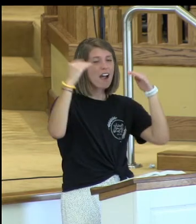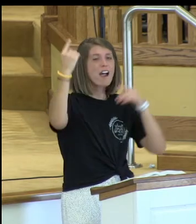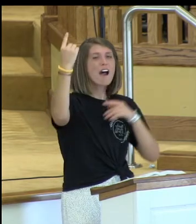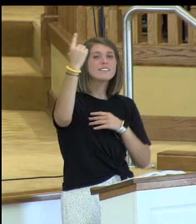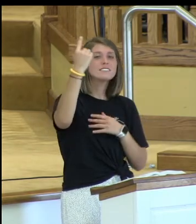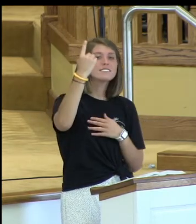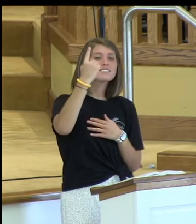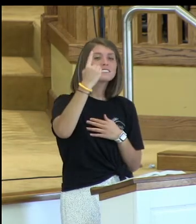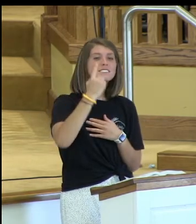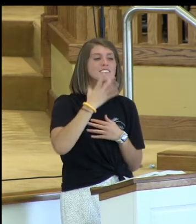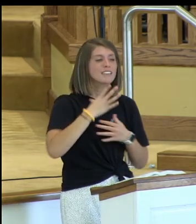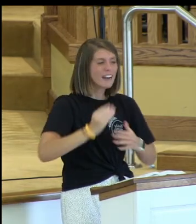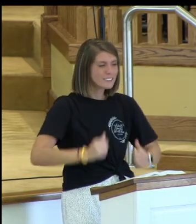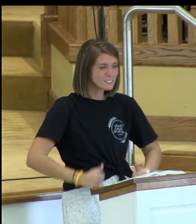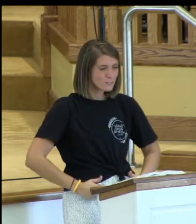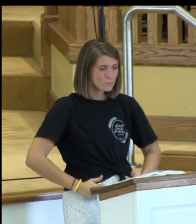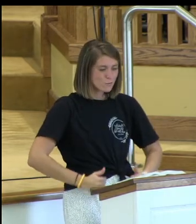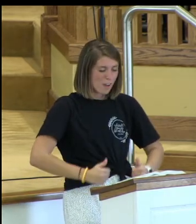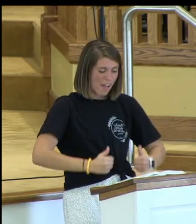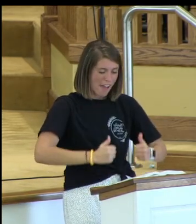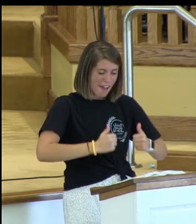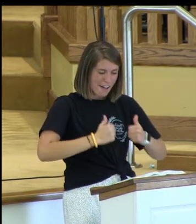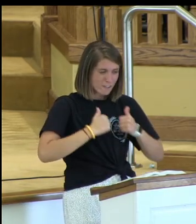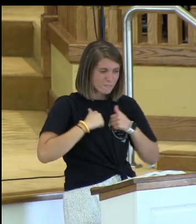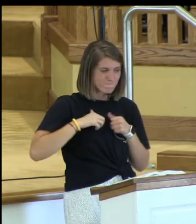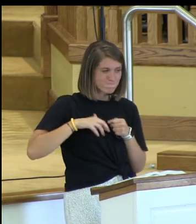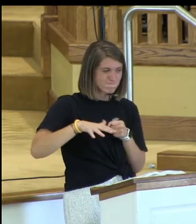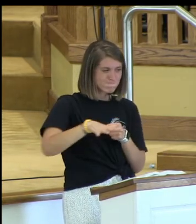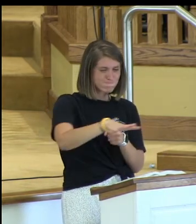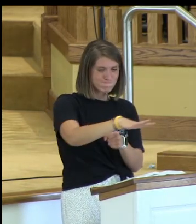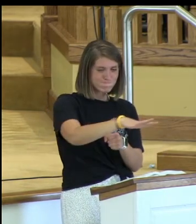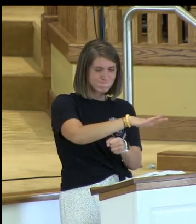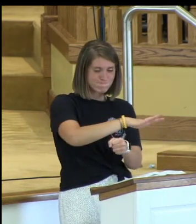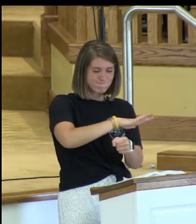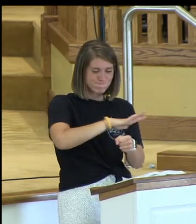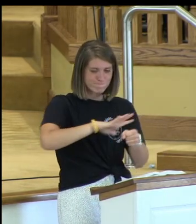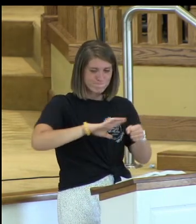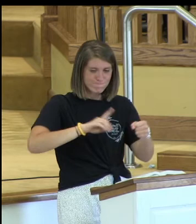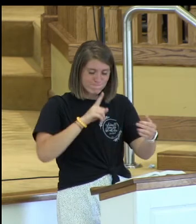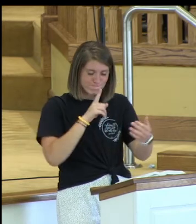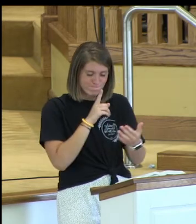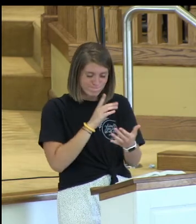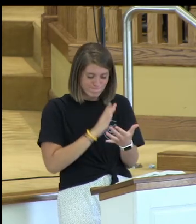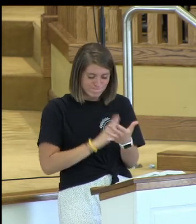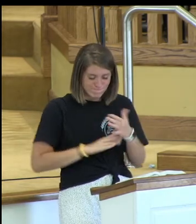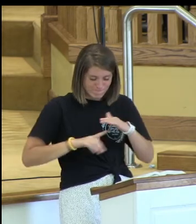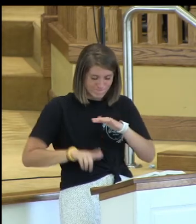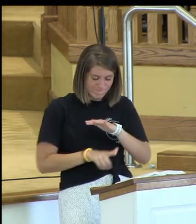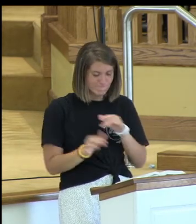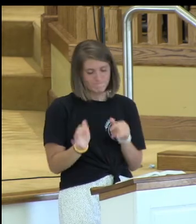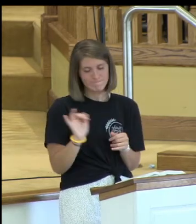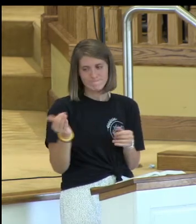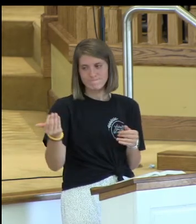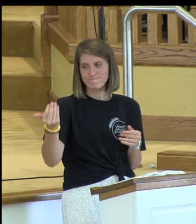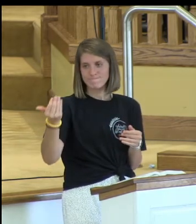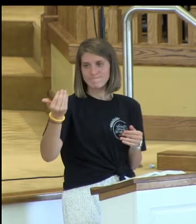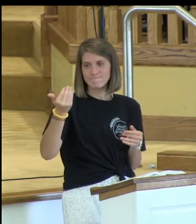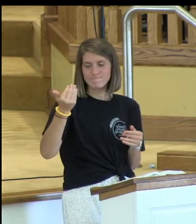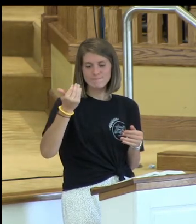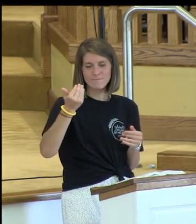came and dwelt among the lowly, such as